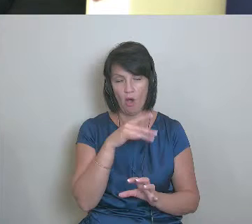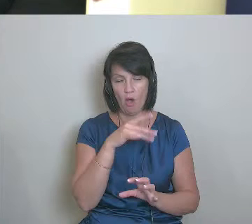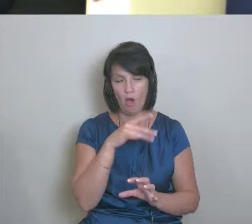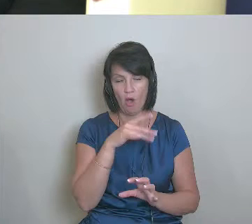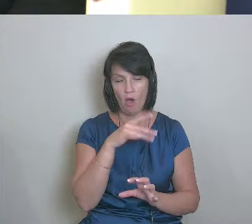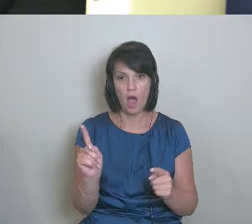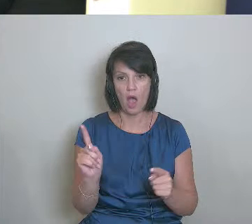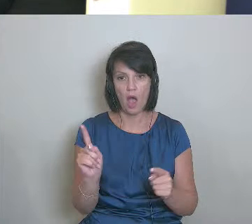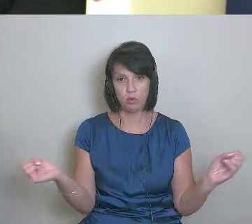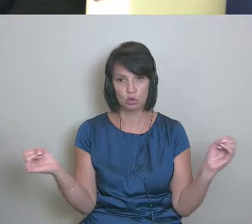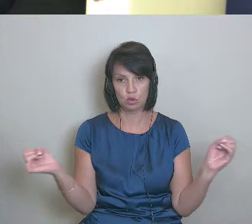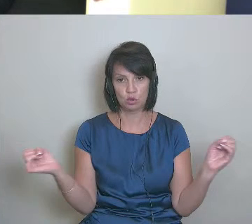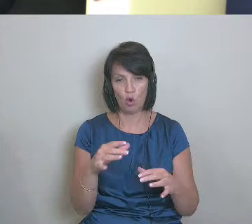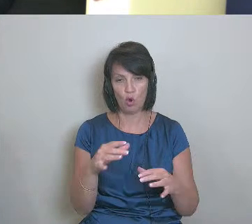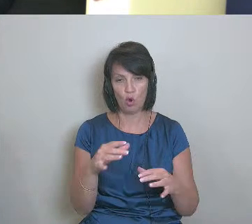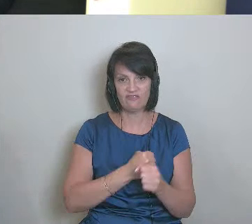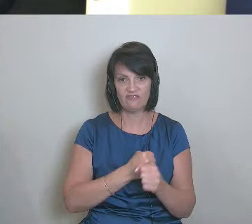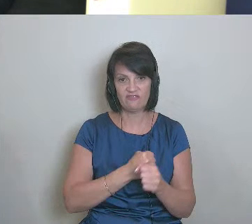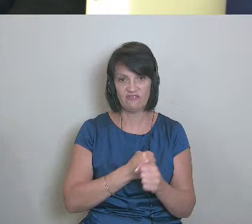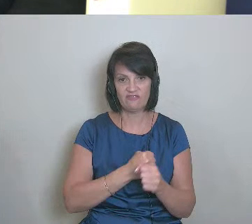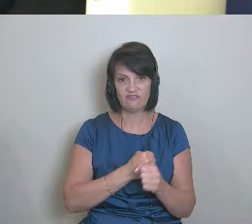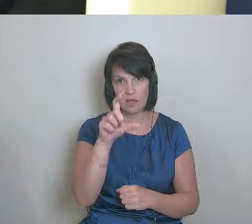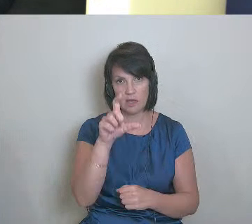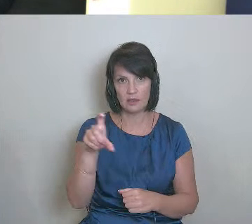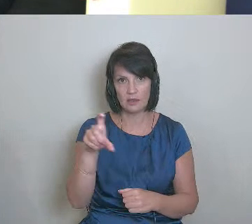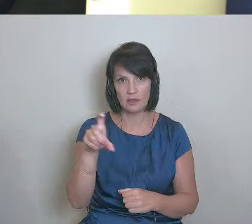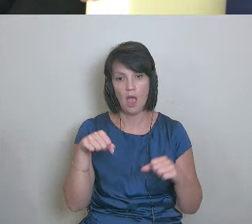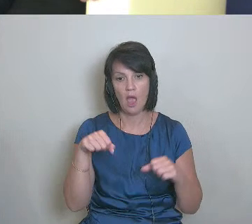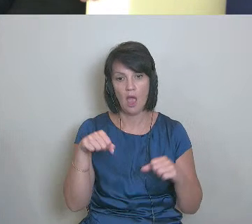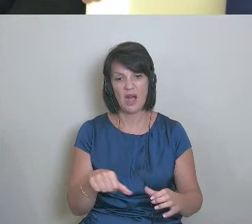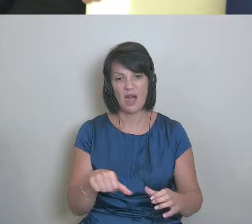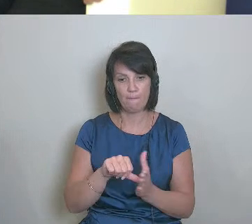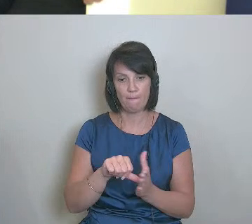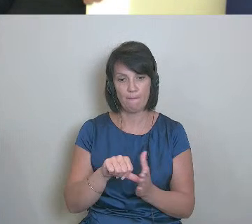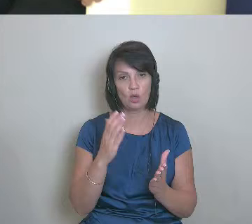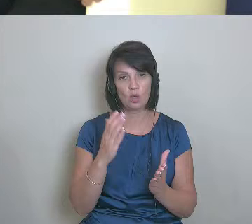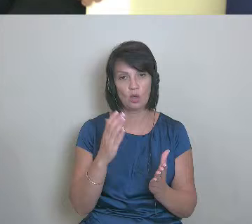version of the electoral code,